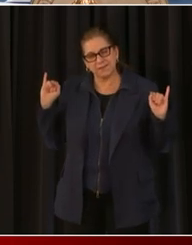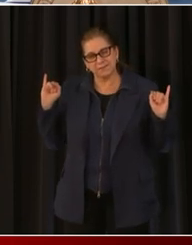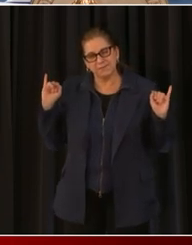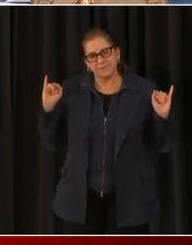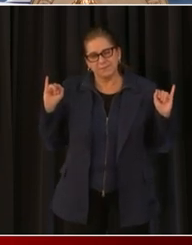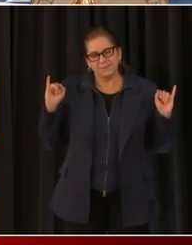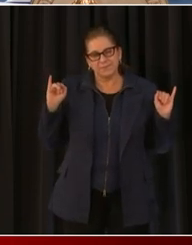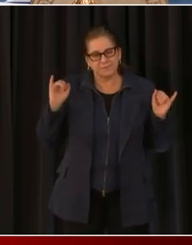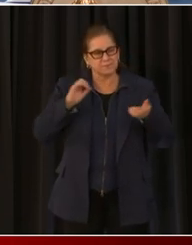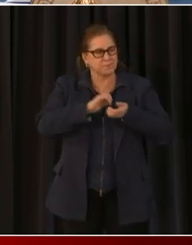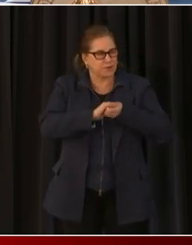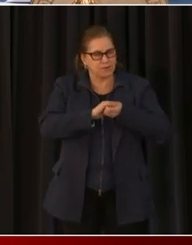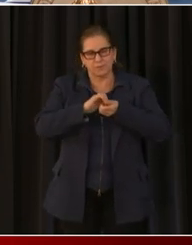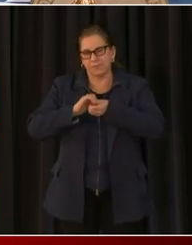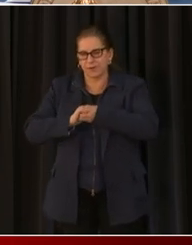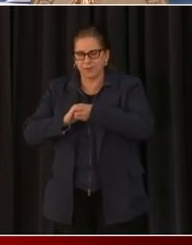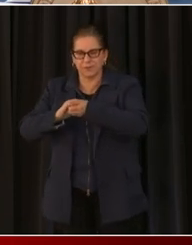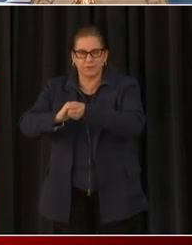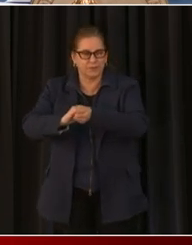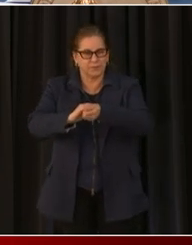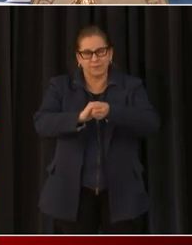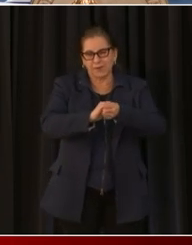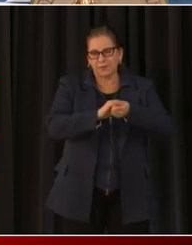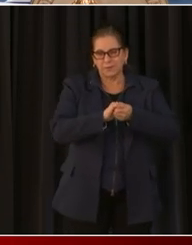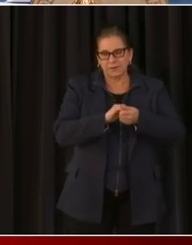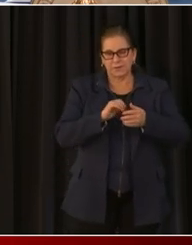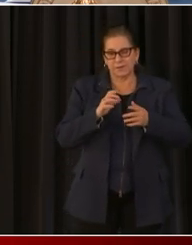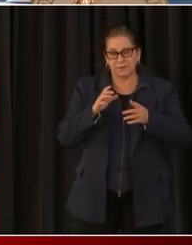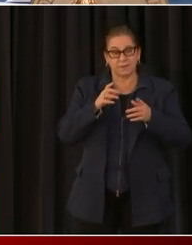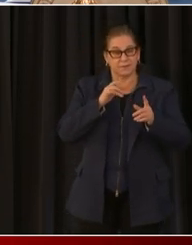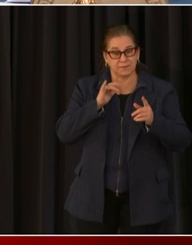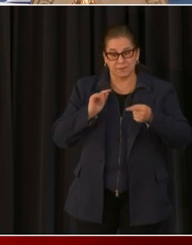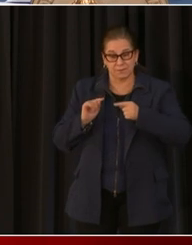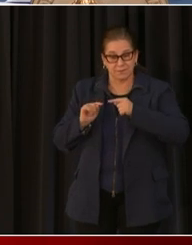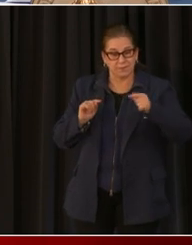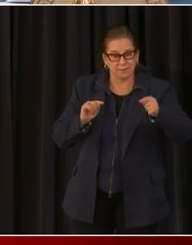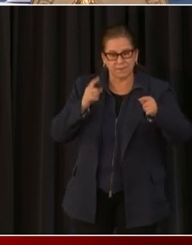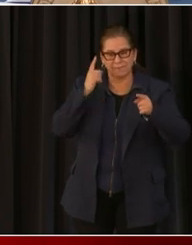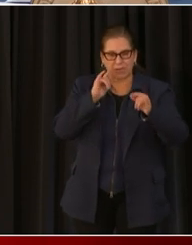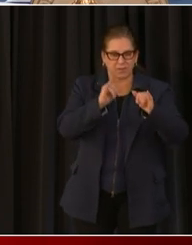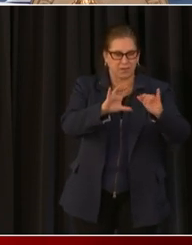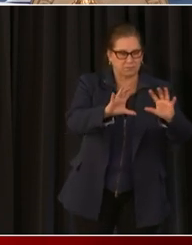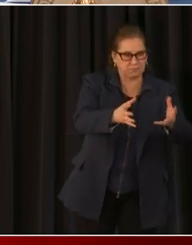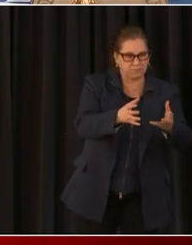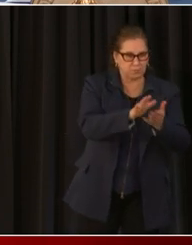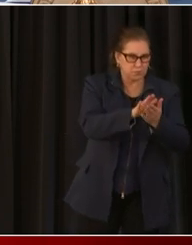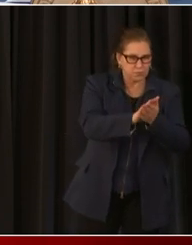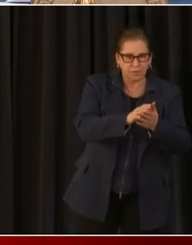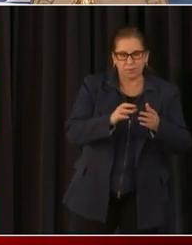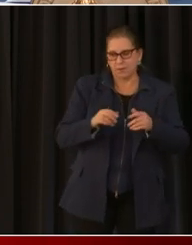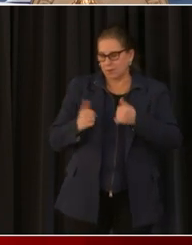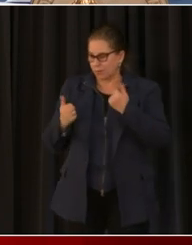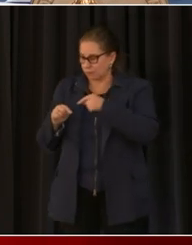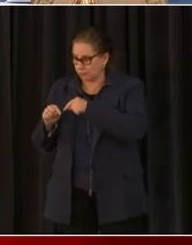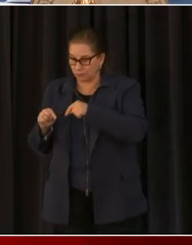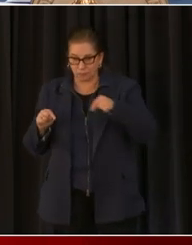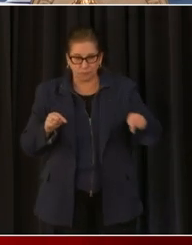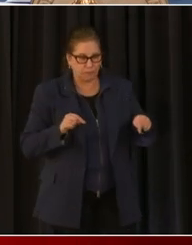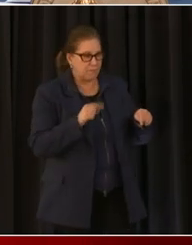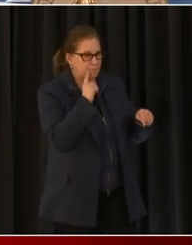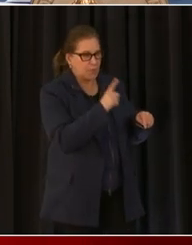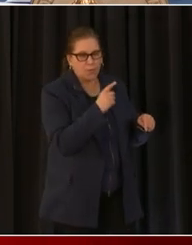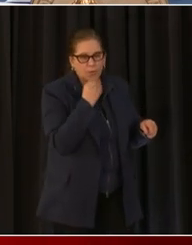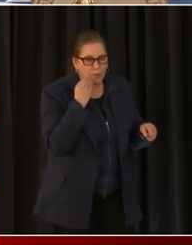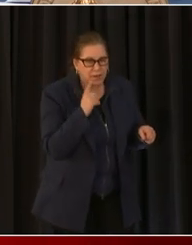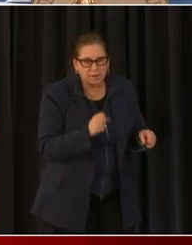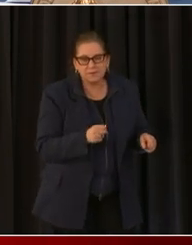Dr. Nesbitt, and Giant Food. Senior vaccine buddies are being supported by the